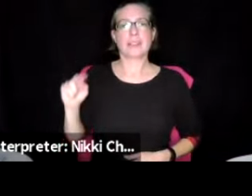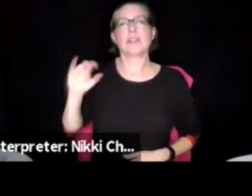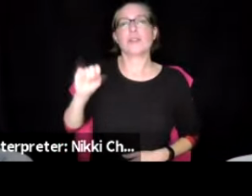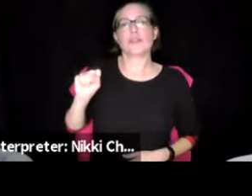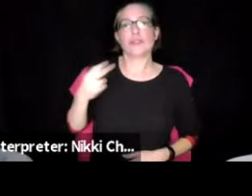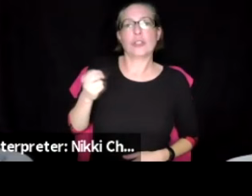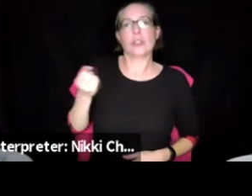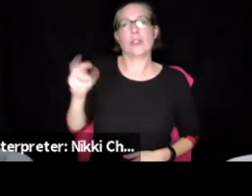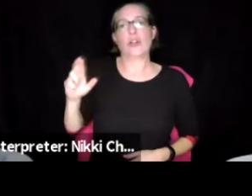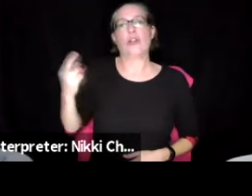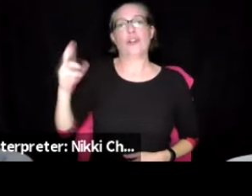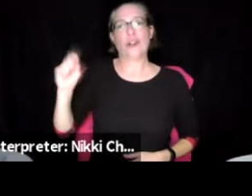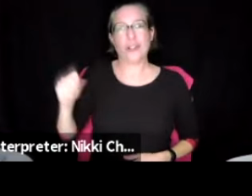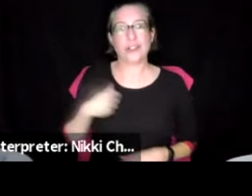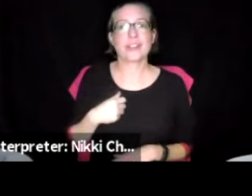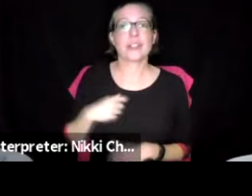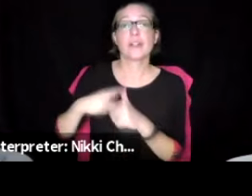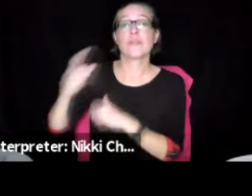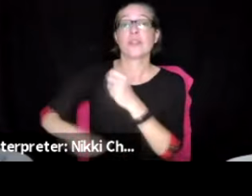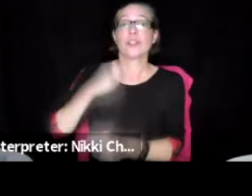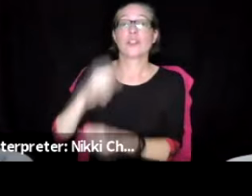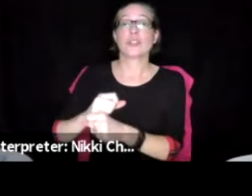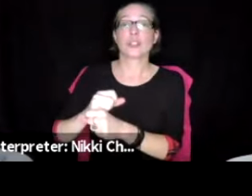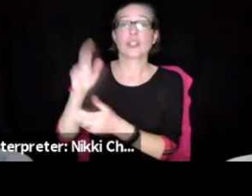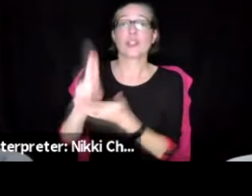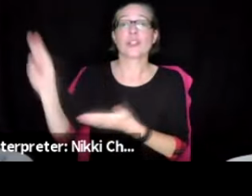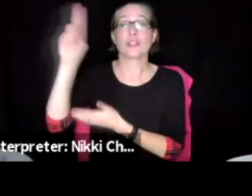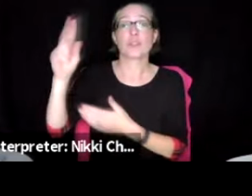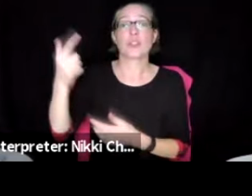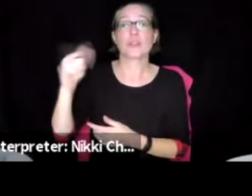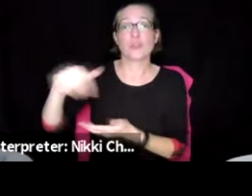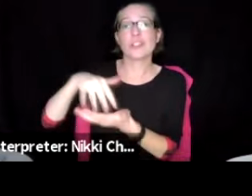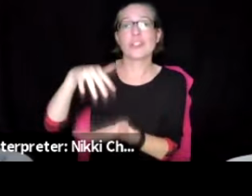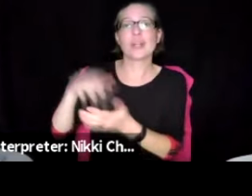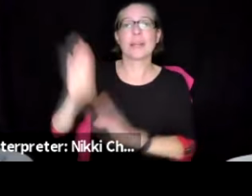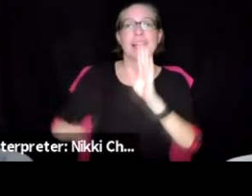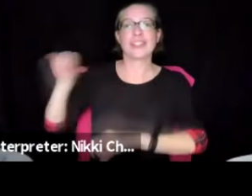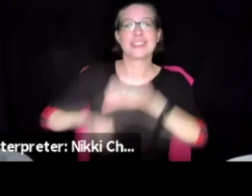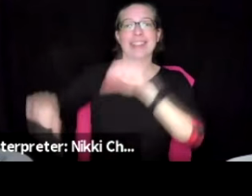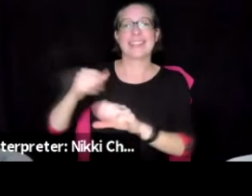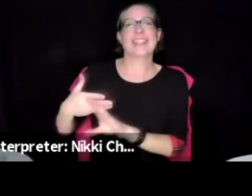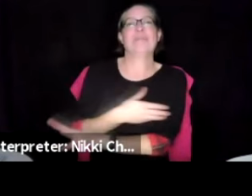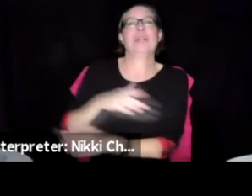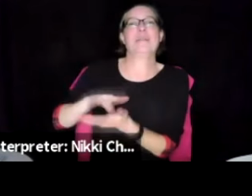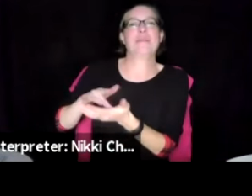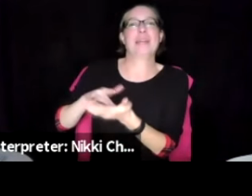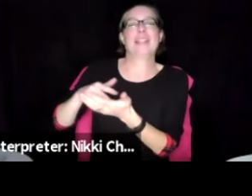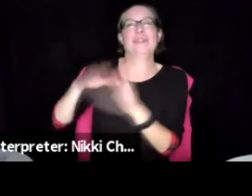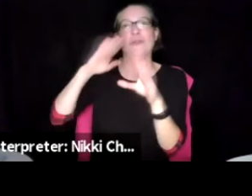studying biological science on the pre-med track with a focus on serving underrepresented communities.